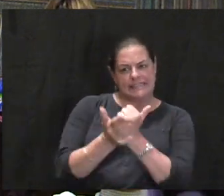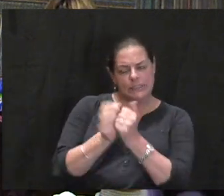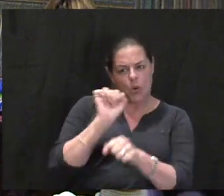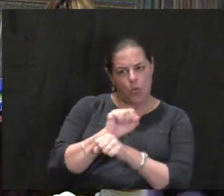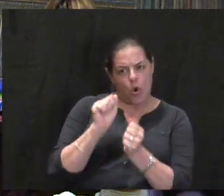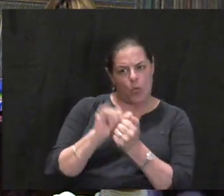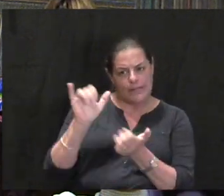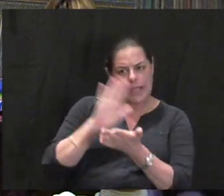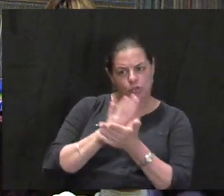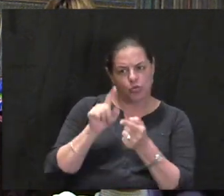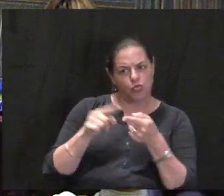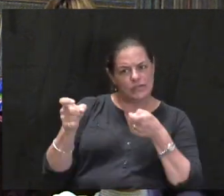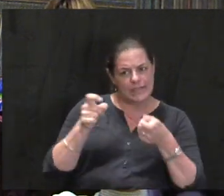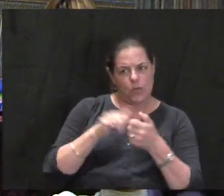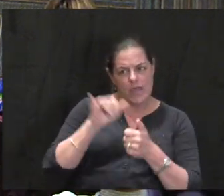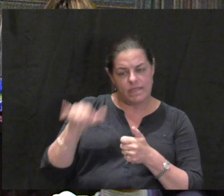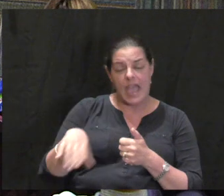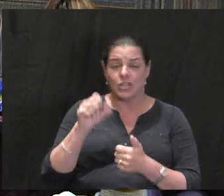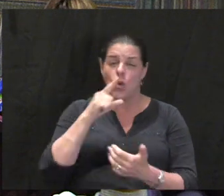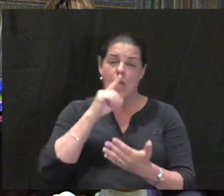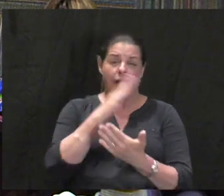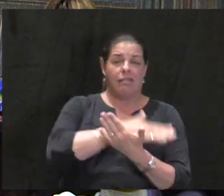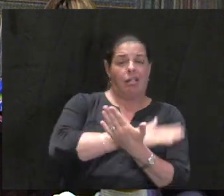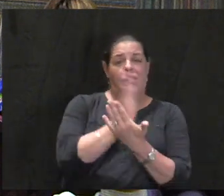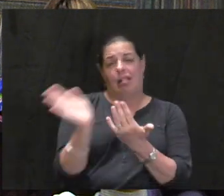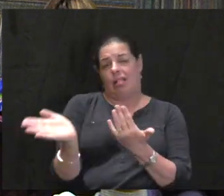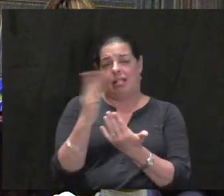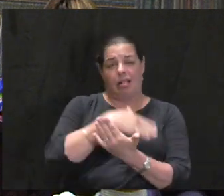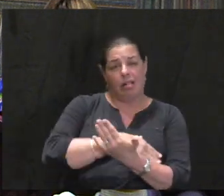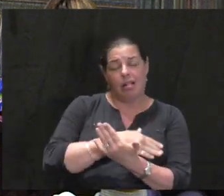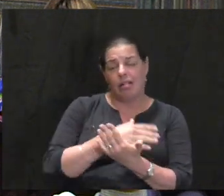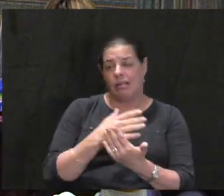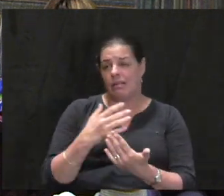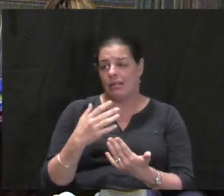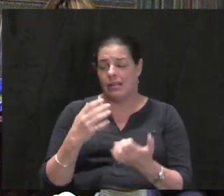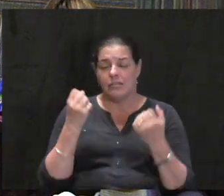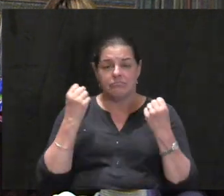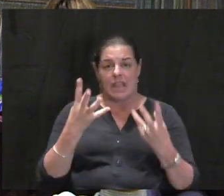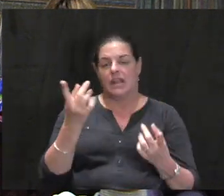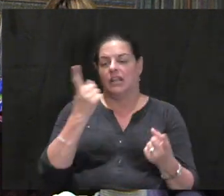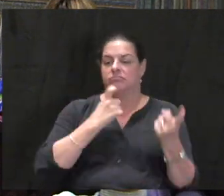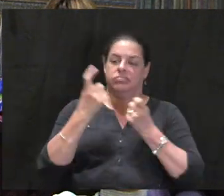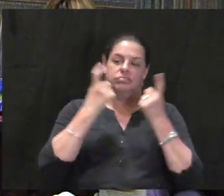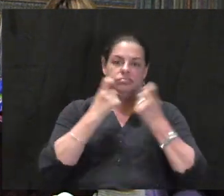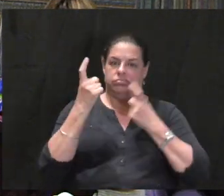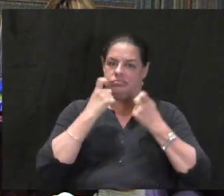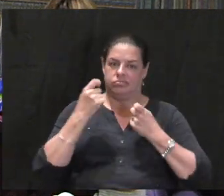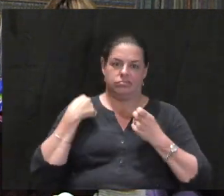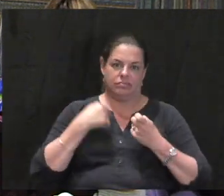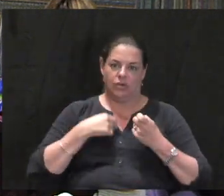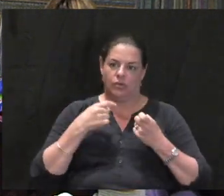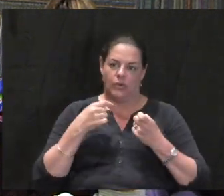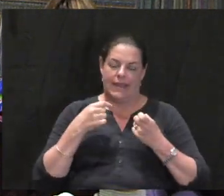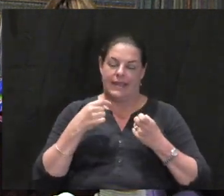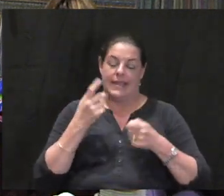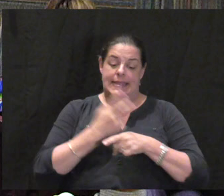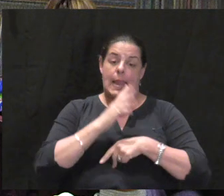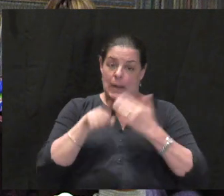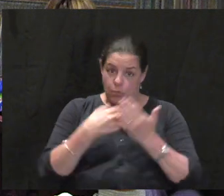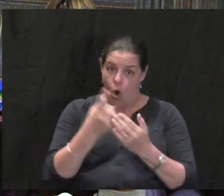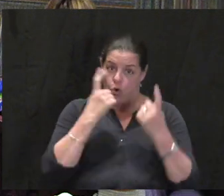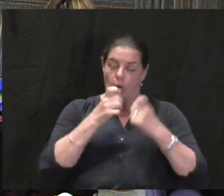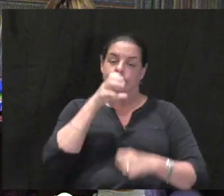other than if it's going to bring self-harm or harm to others. We do have to report that, which is the law. But other than that, we